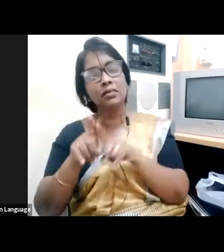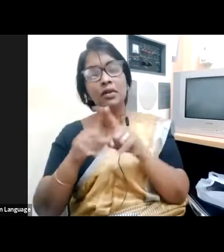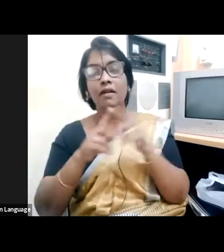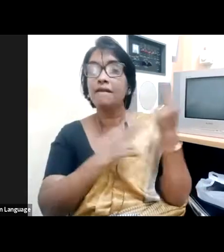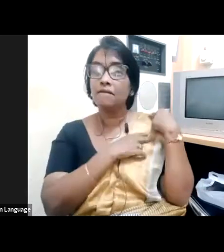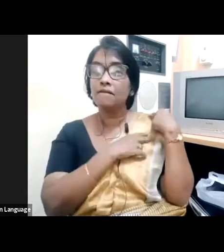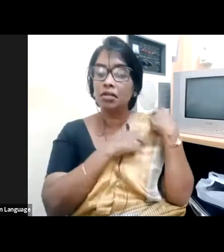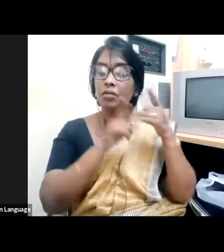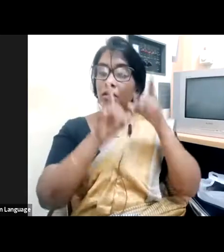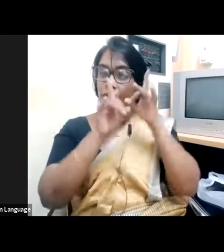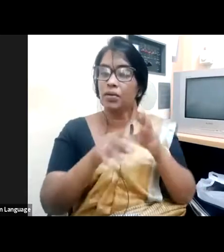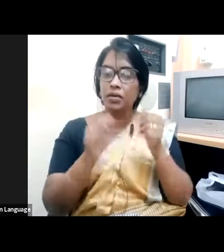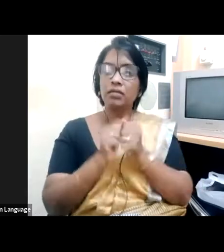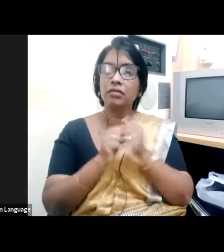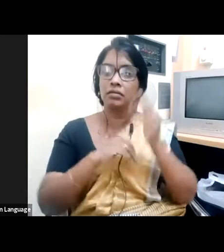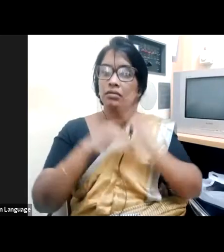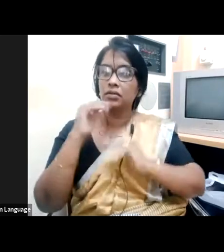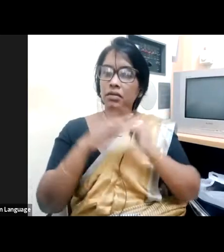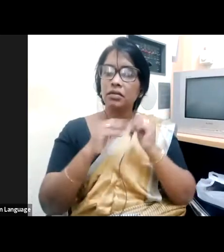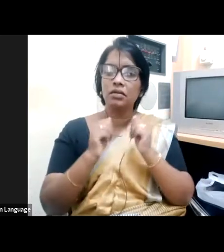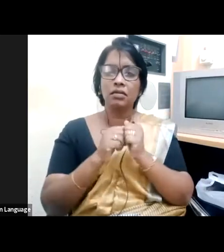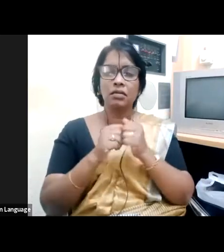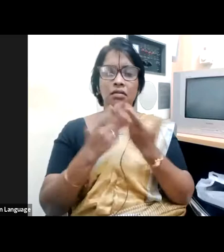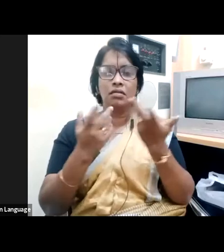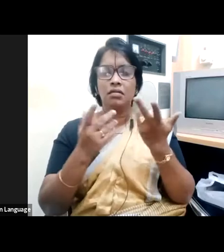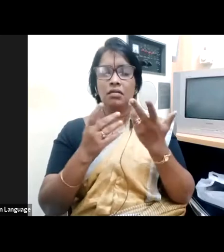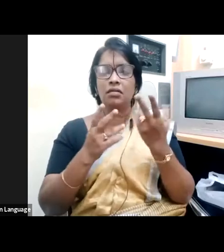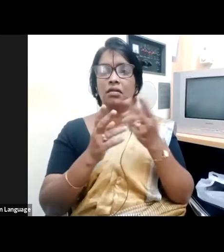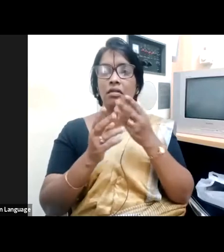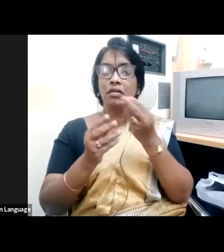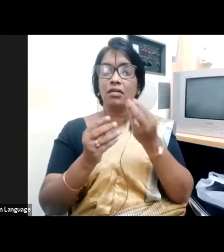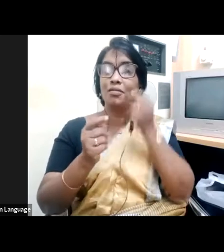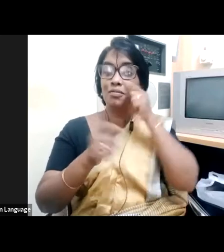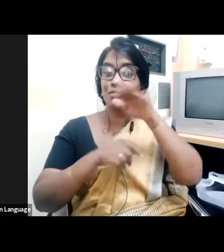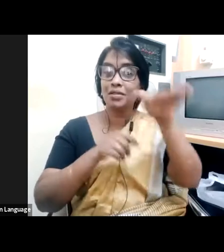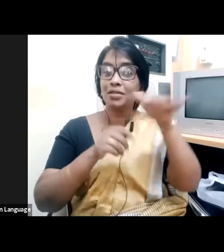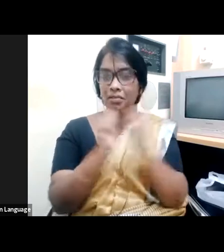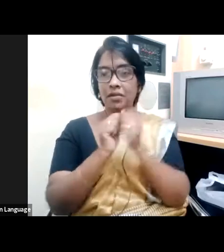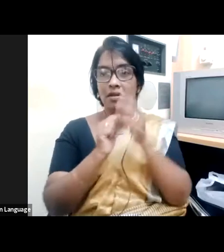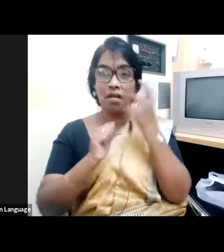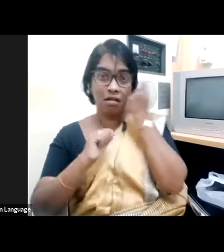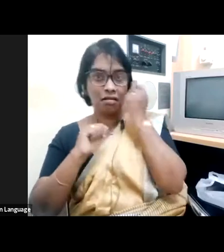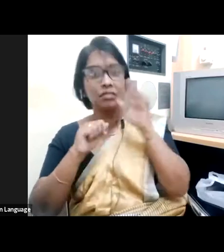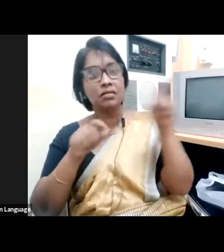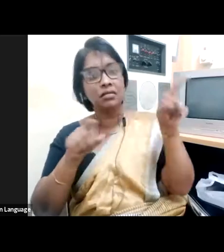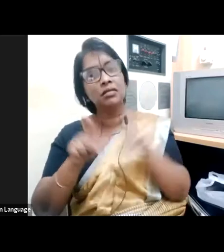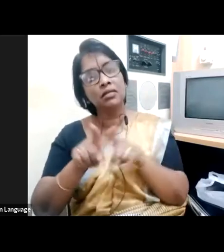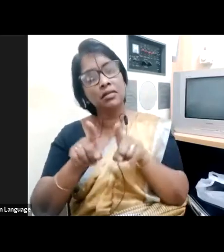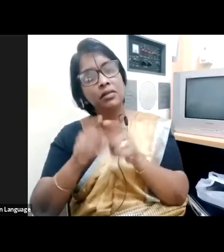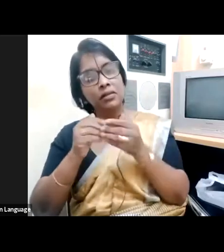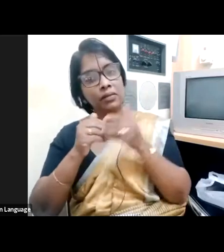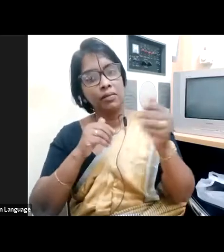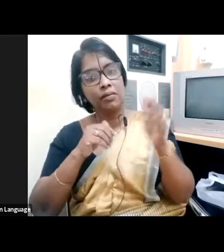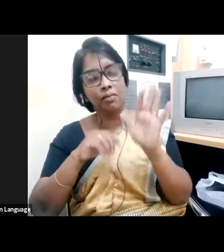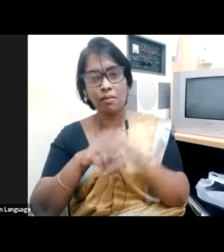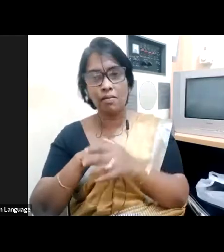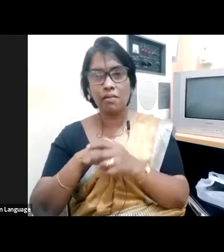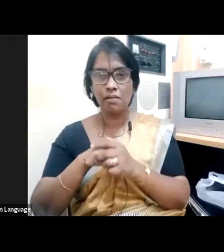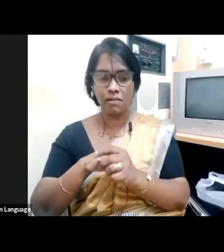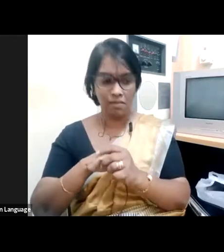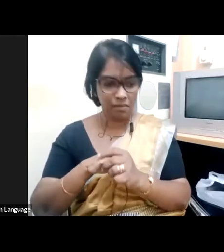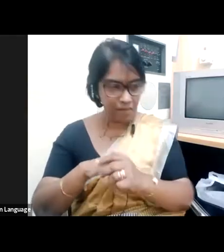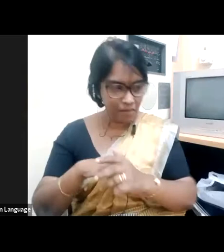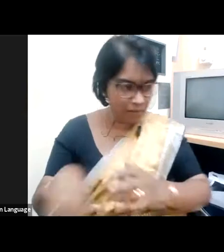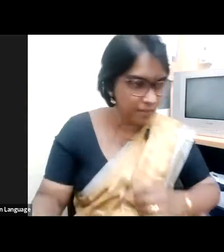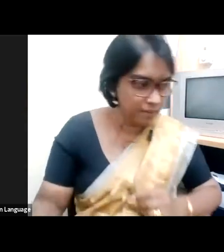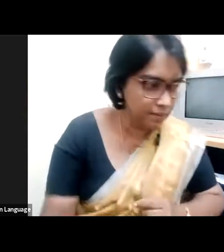wastage within that. So if we are to take that point, one of the biggest roles or responsibilities we've given